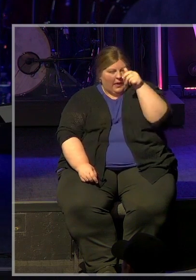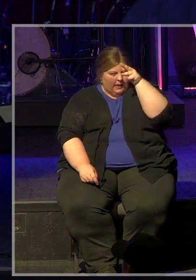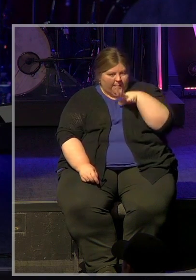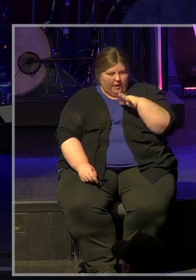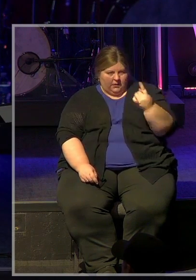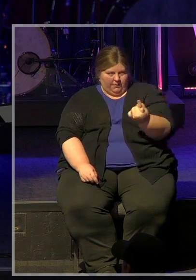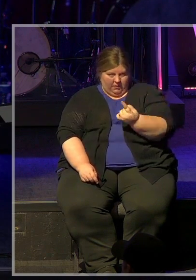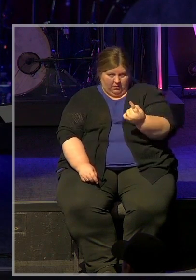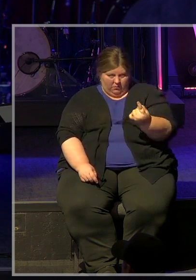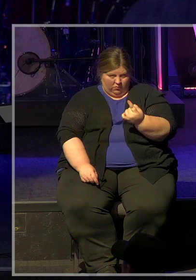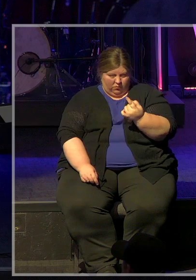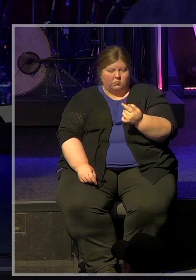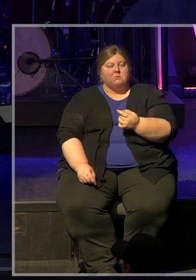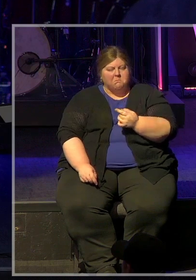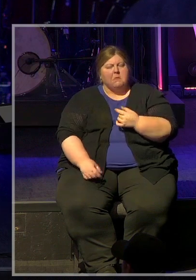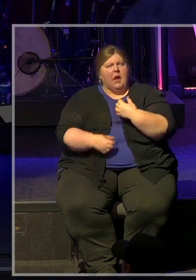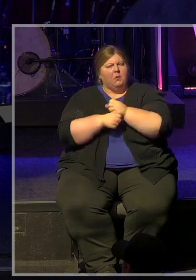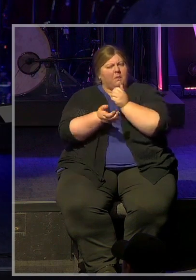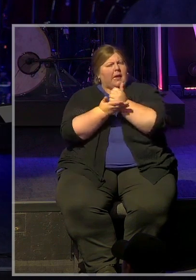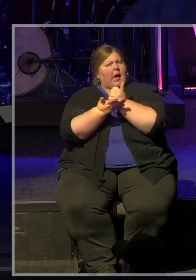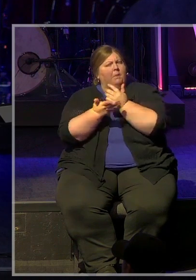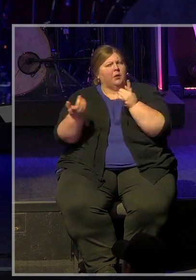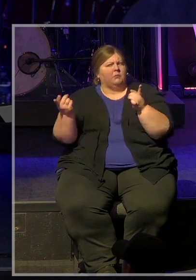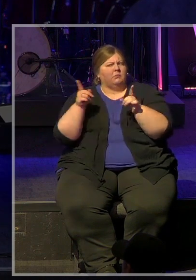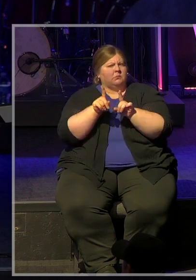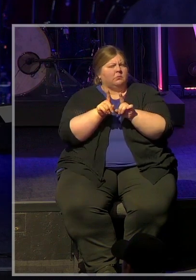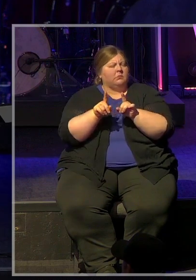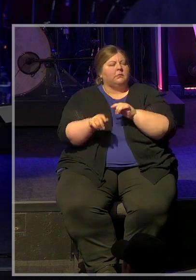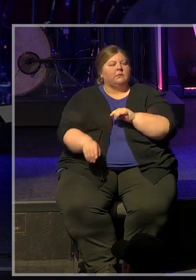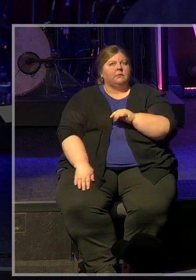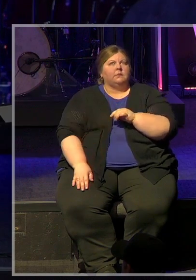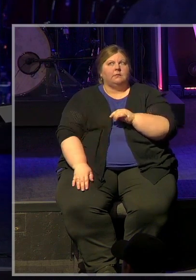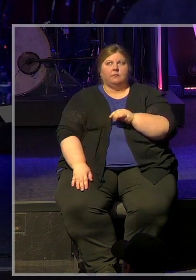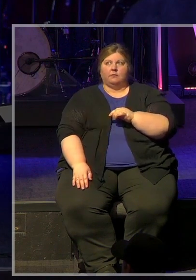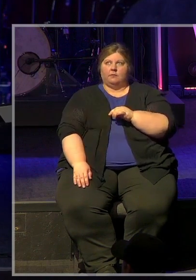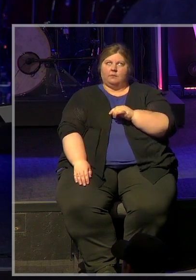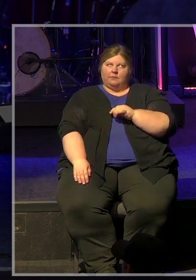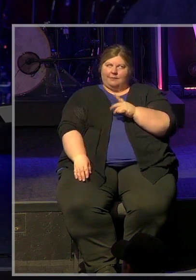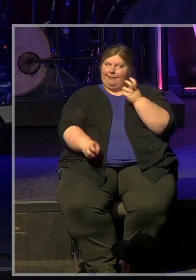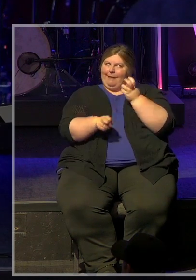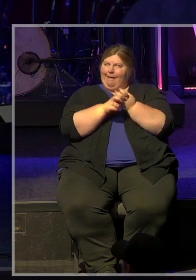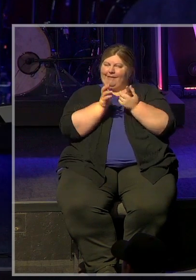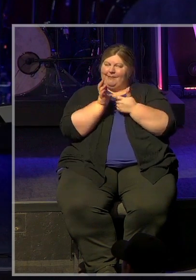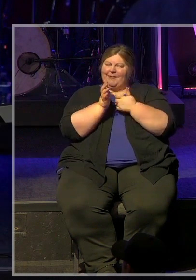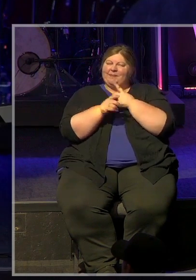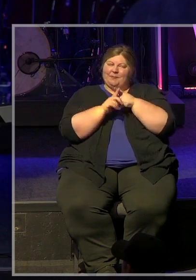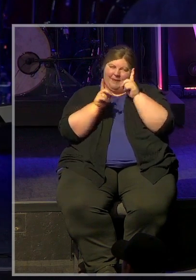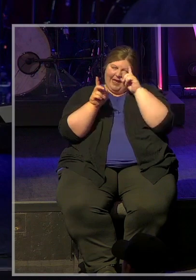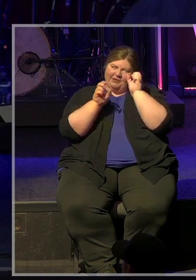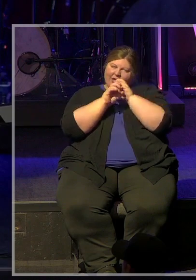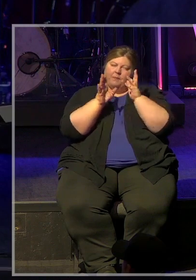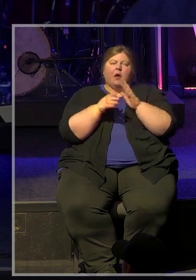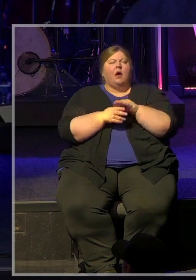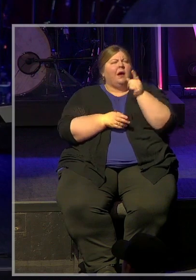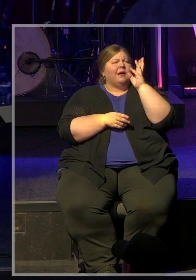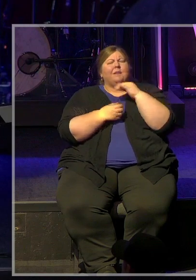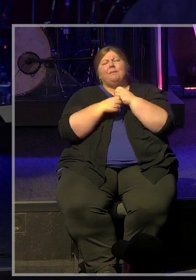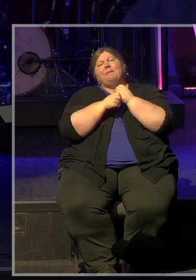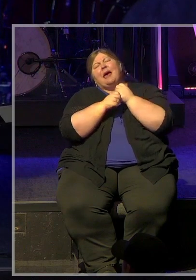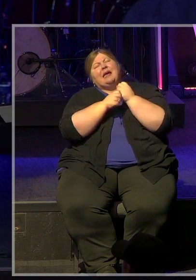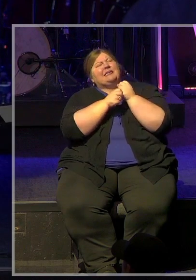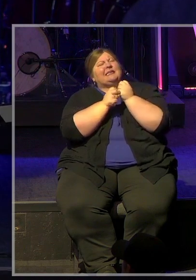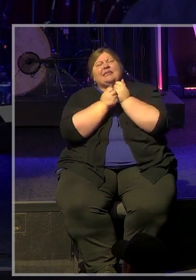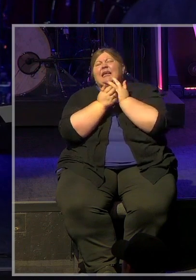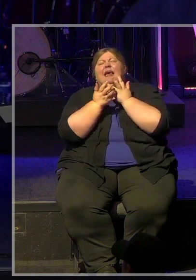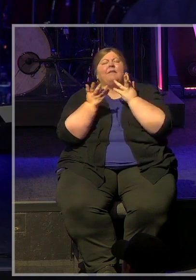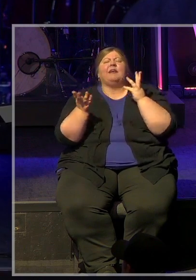alone. I will make a helper suitable for him. So imagine creation. It's so hard for us sometimes. But imagine creation. God creates everything and he puts